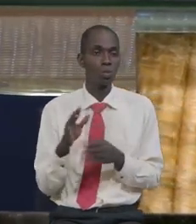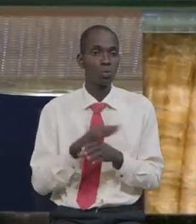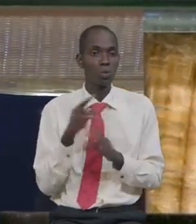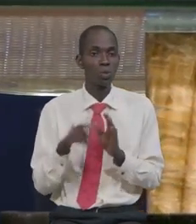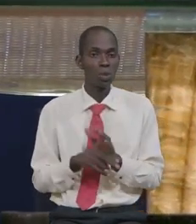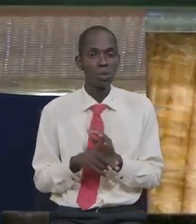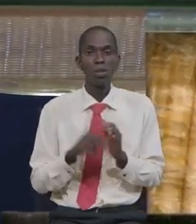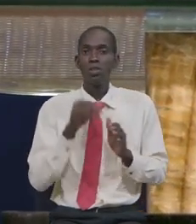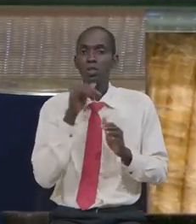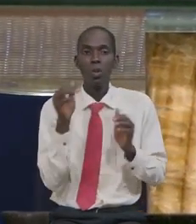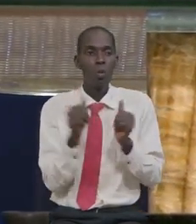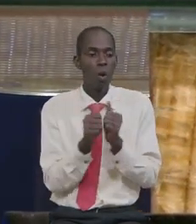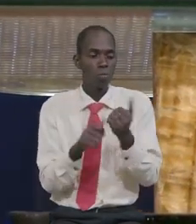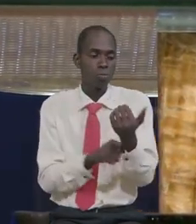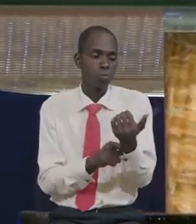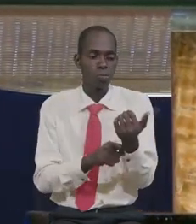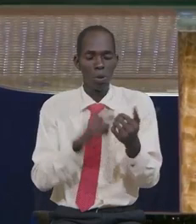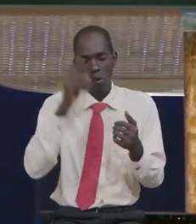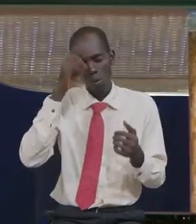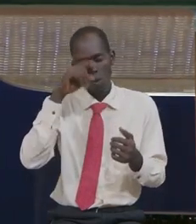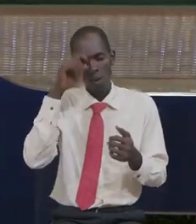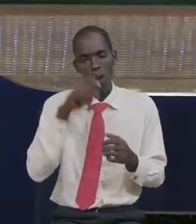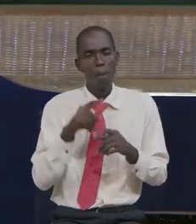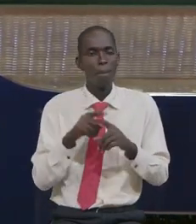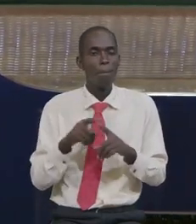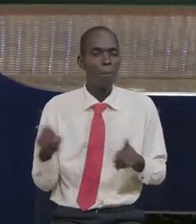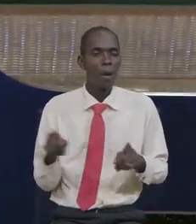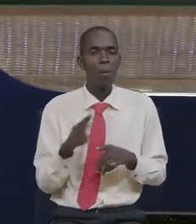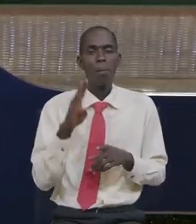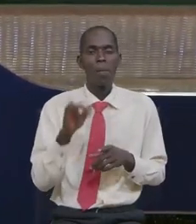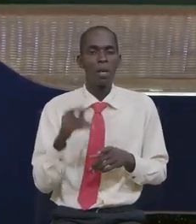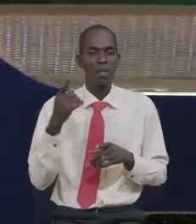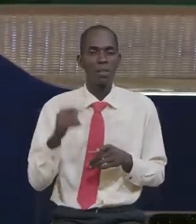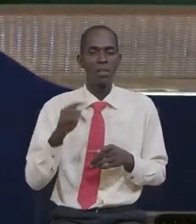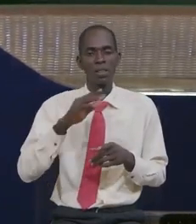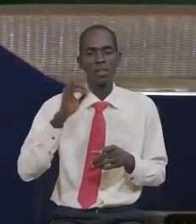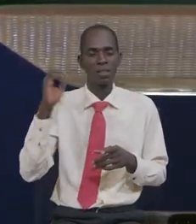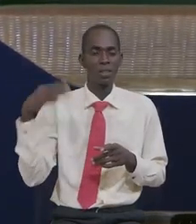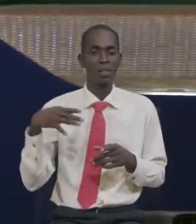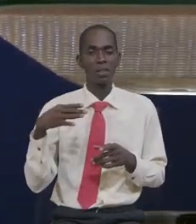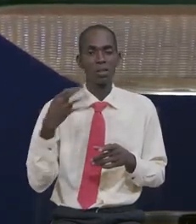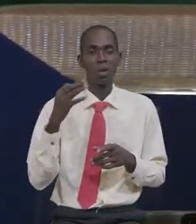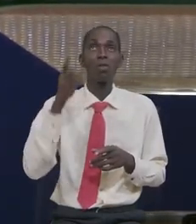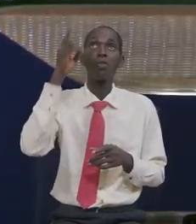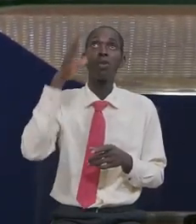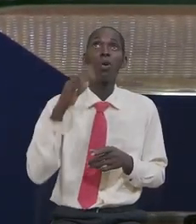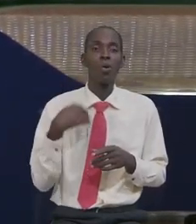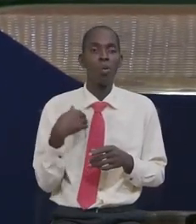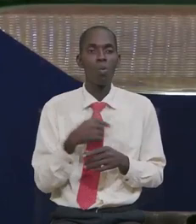with fleshly wisdom, but by the grace of God, we have had